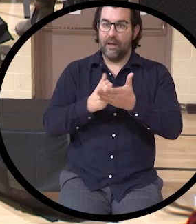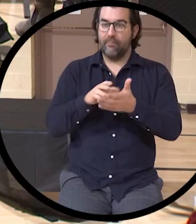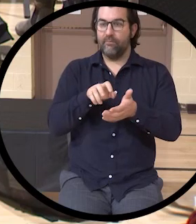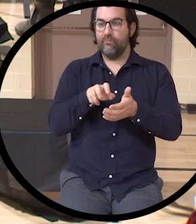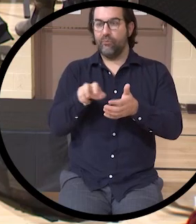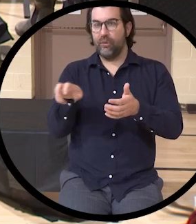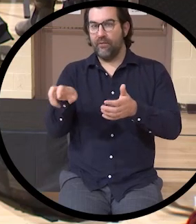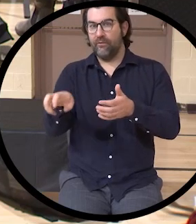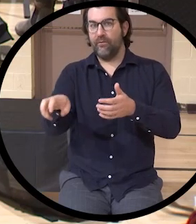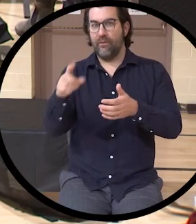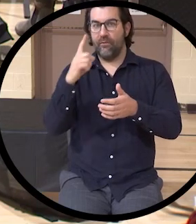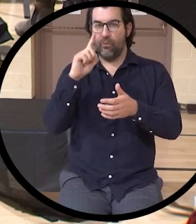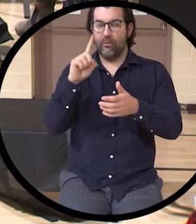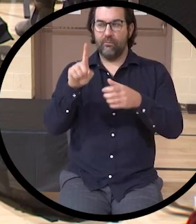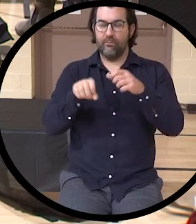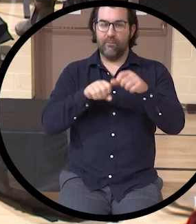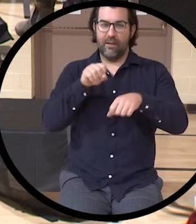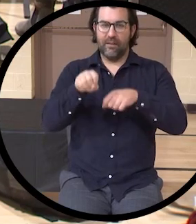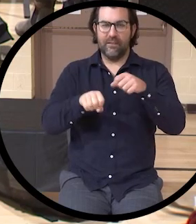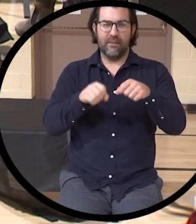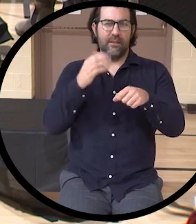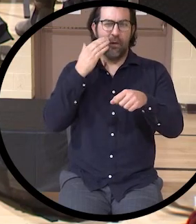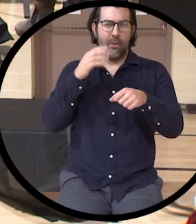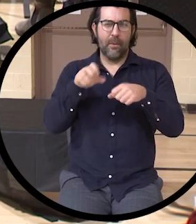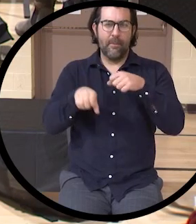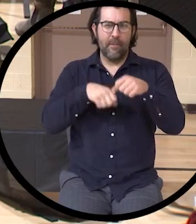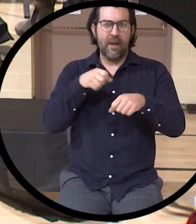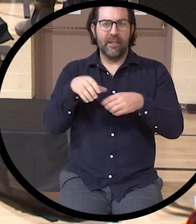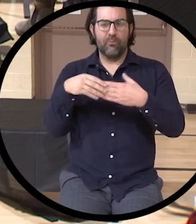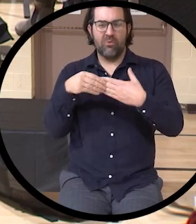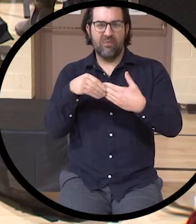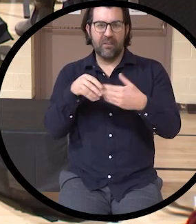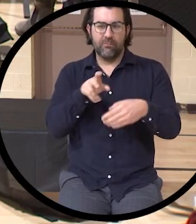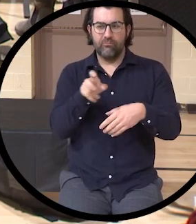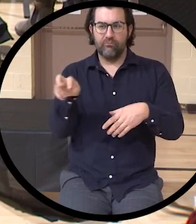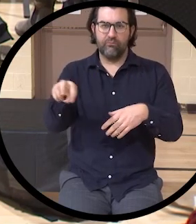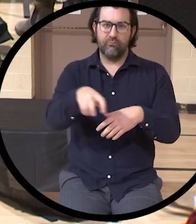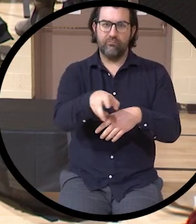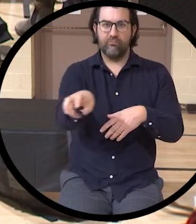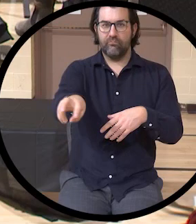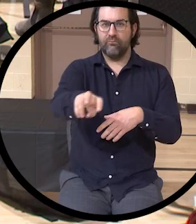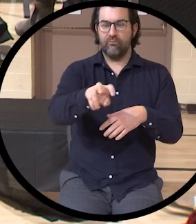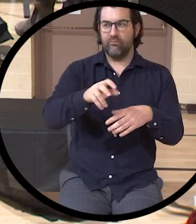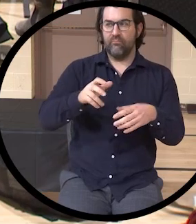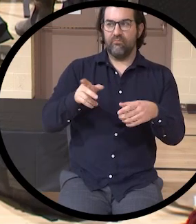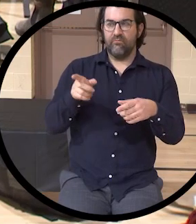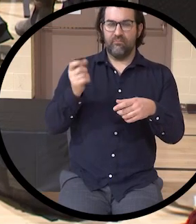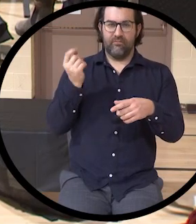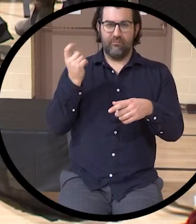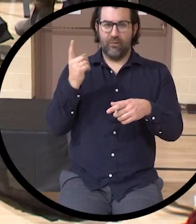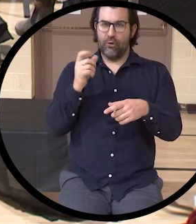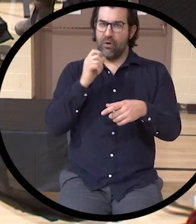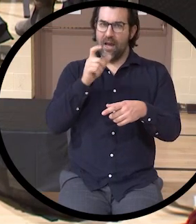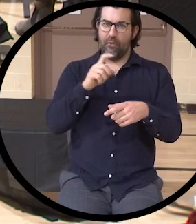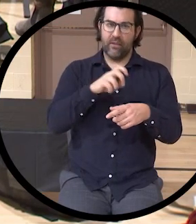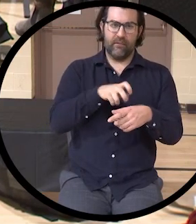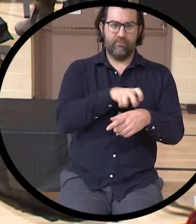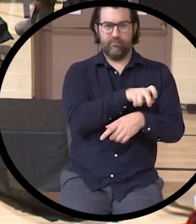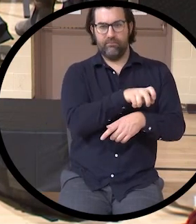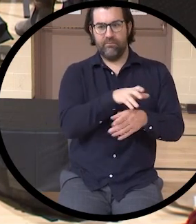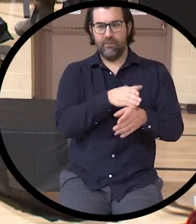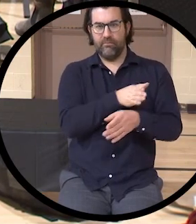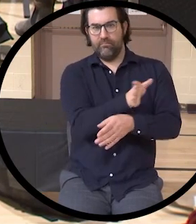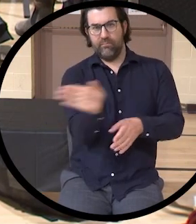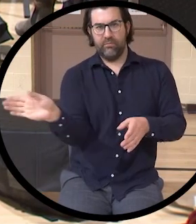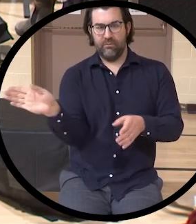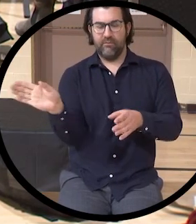bikes. But what we do know is that bikes are more nimble than cars, and these are not going to be dramatic shifts, although